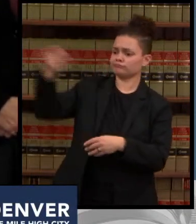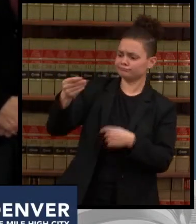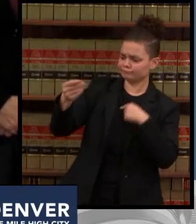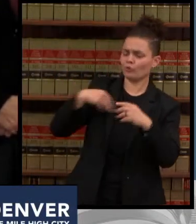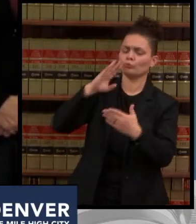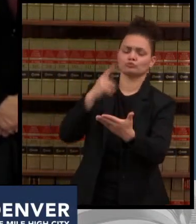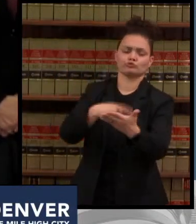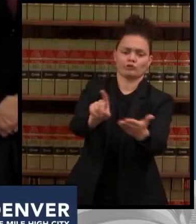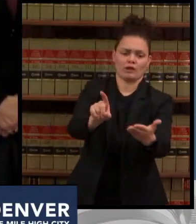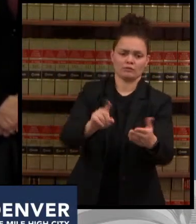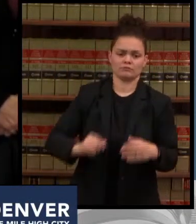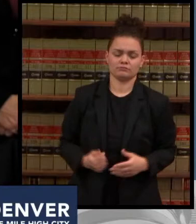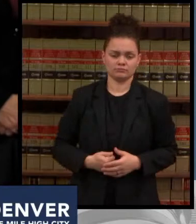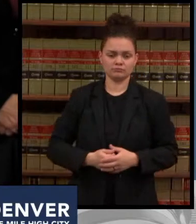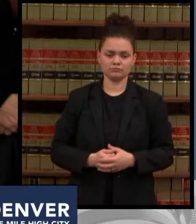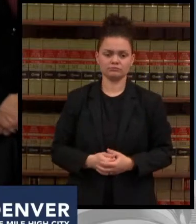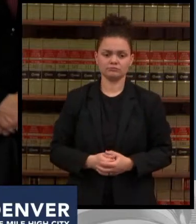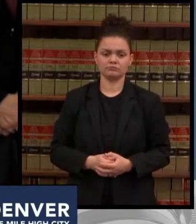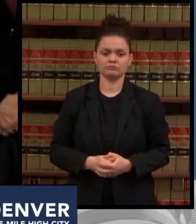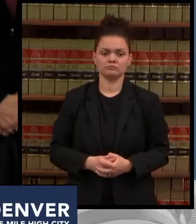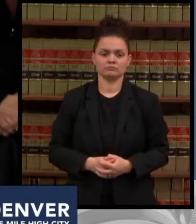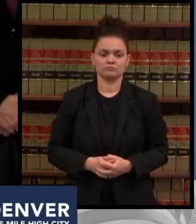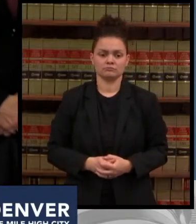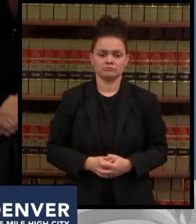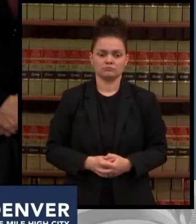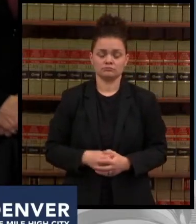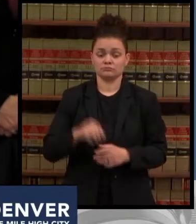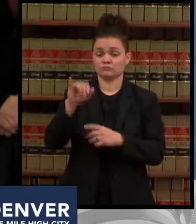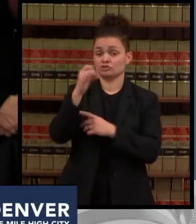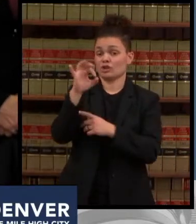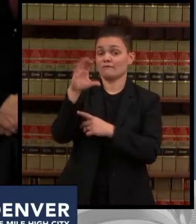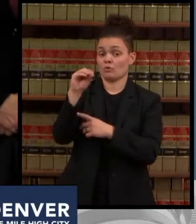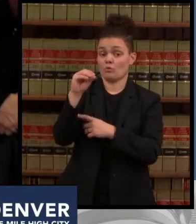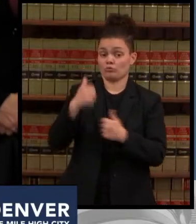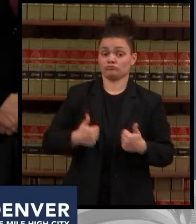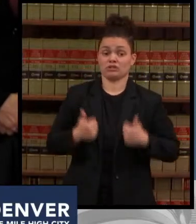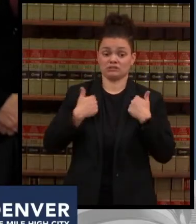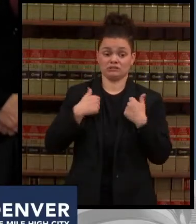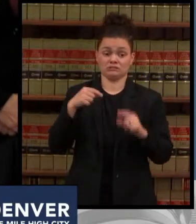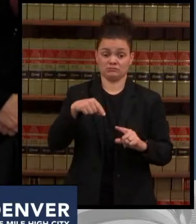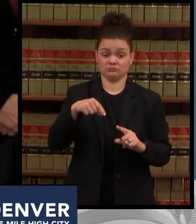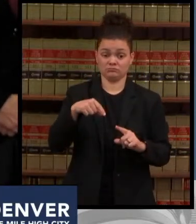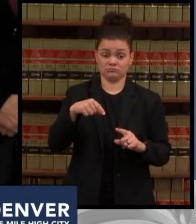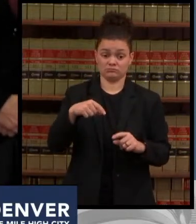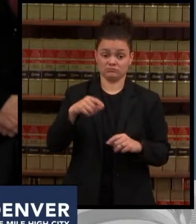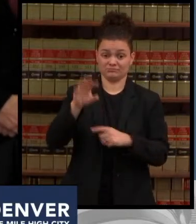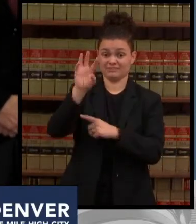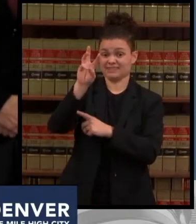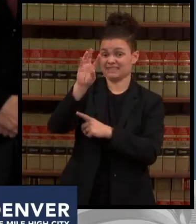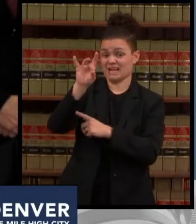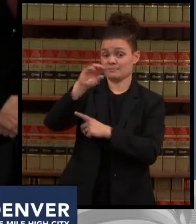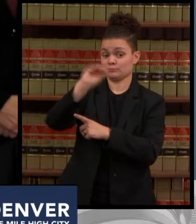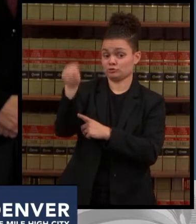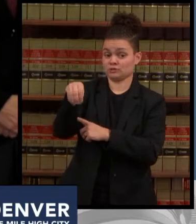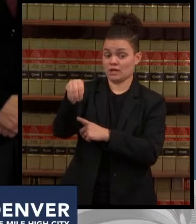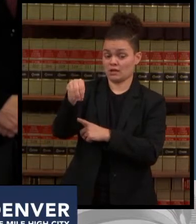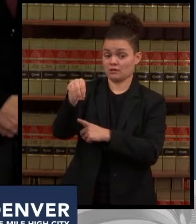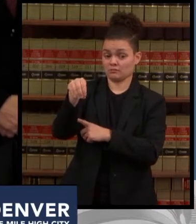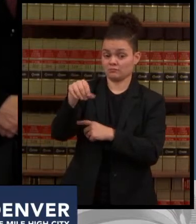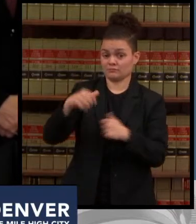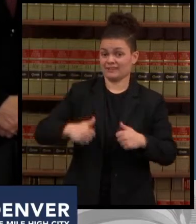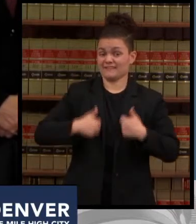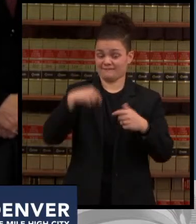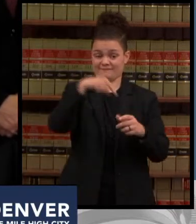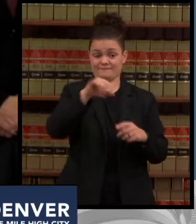have already spoken. Over 67%, 68% of Jefferson County residents, all Jefferson County residents from